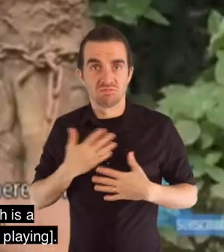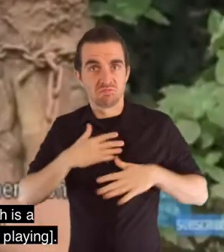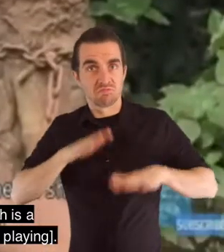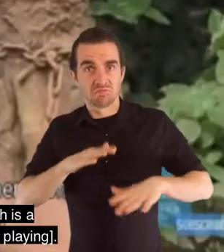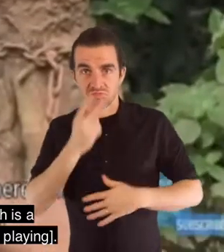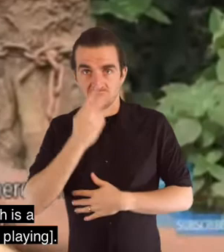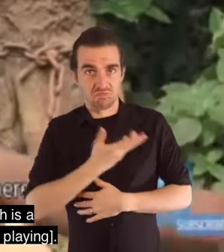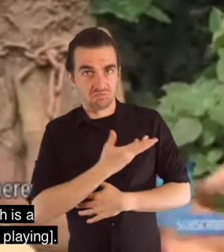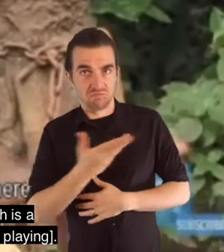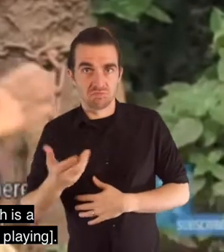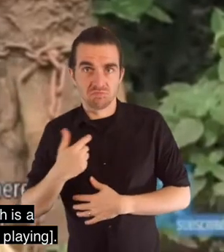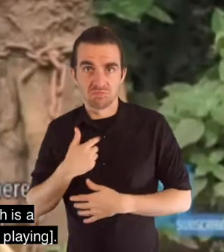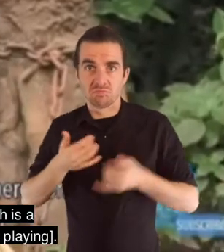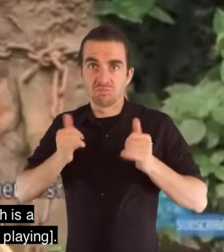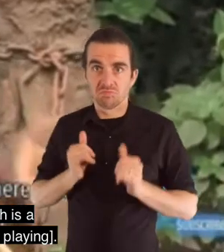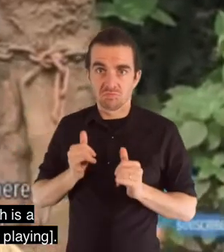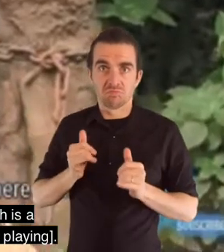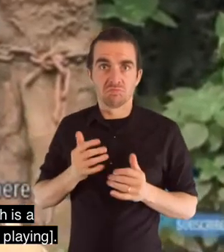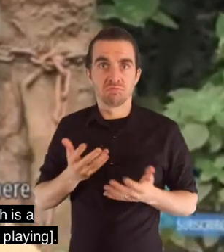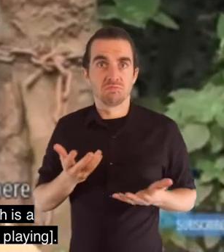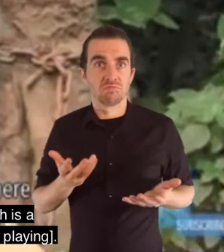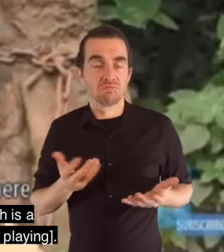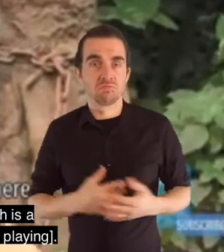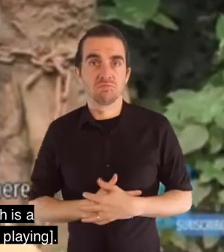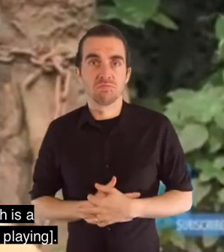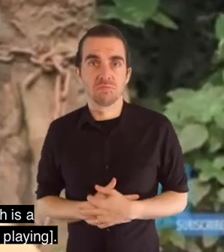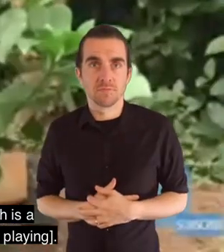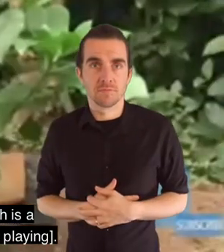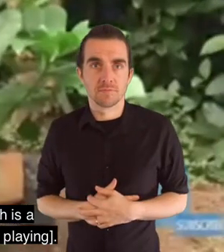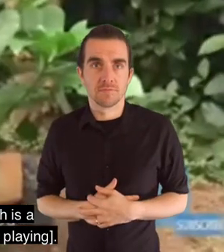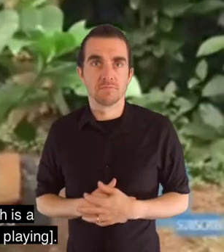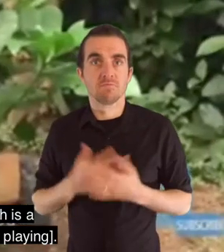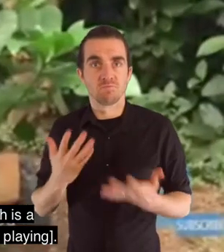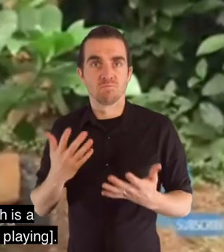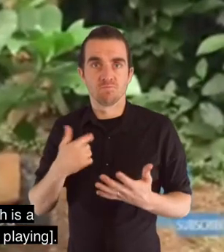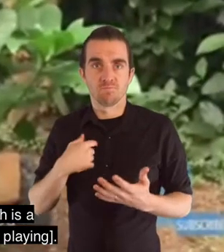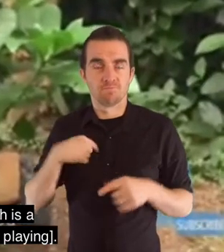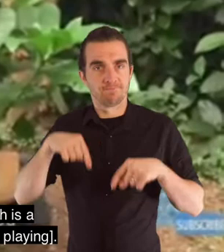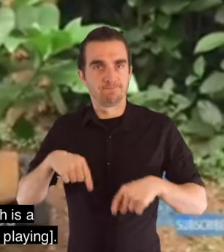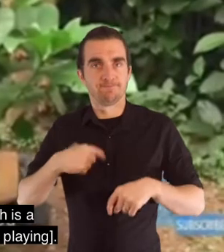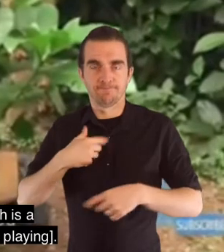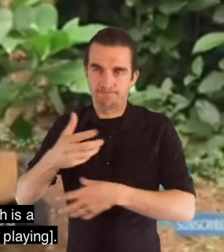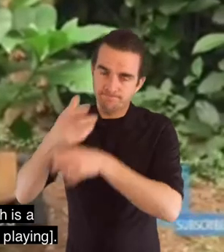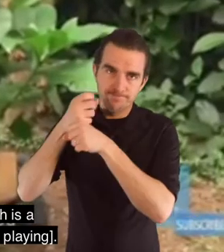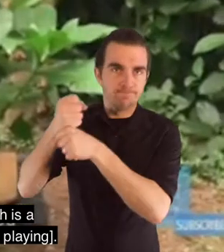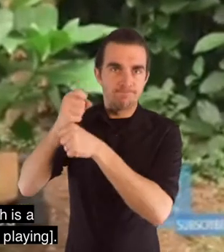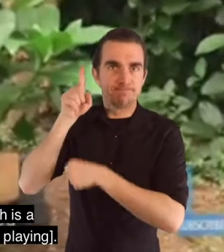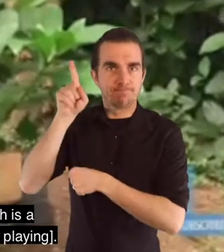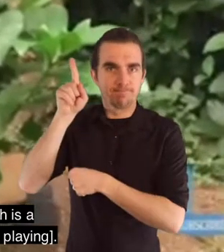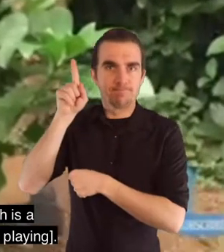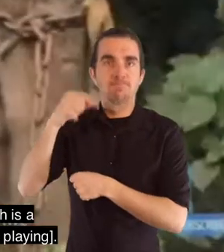stay. Look at where I sit. Look at where I bed. So I stand in faith of